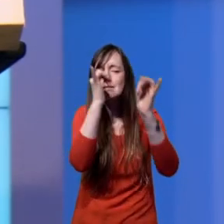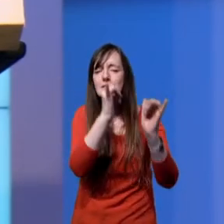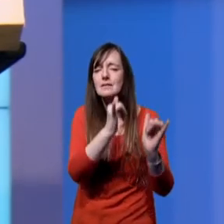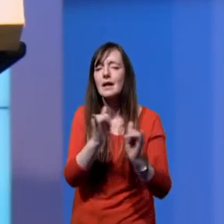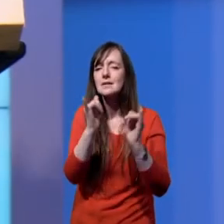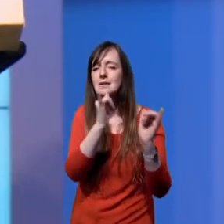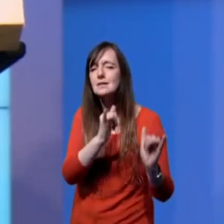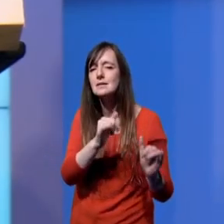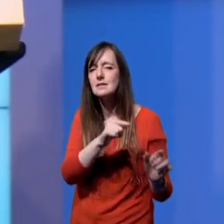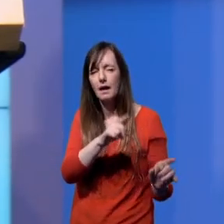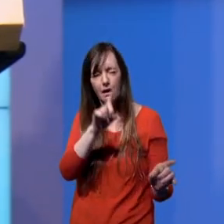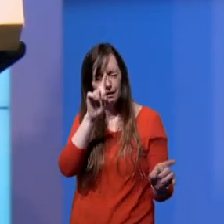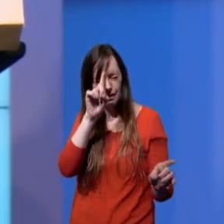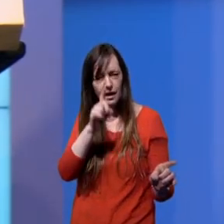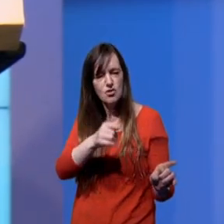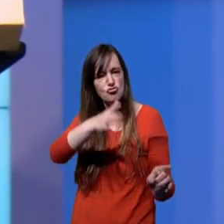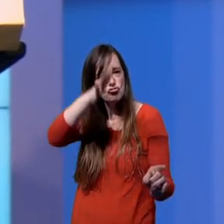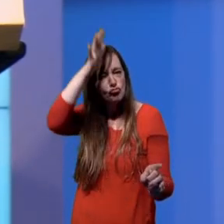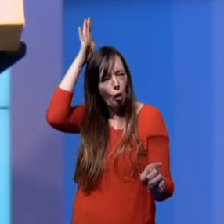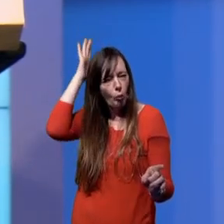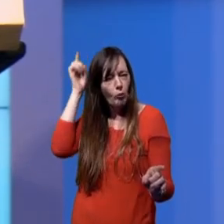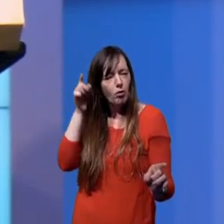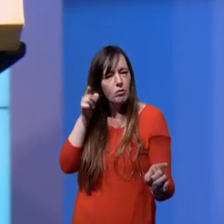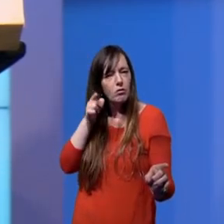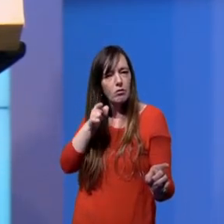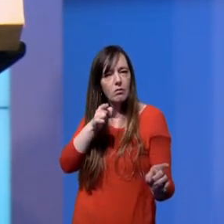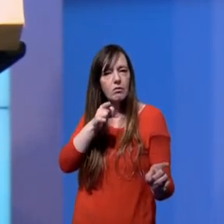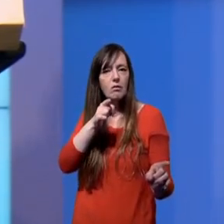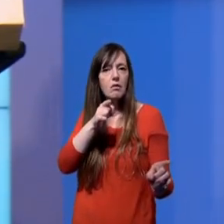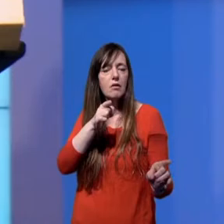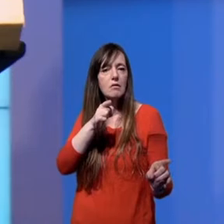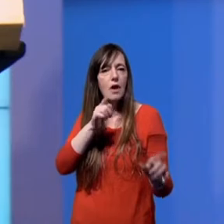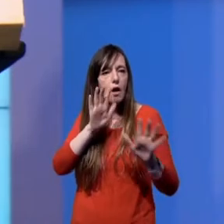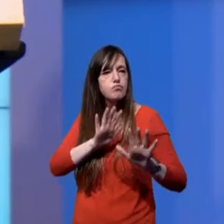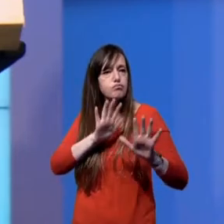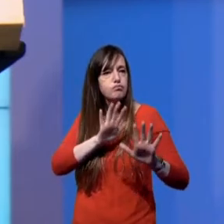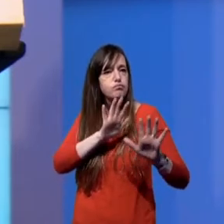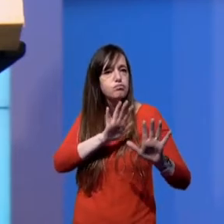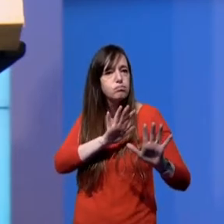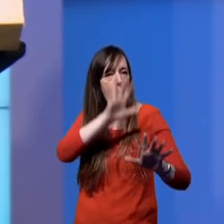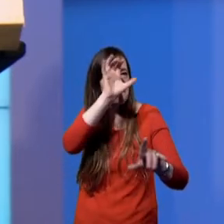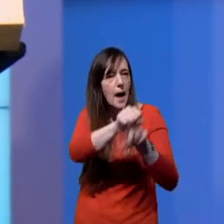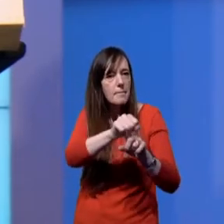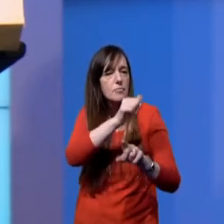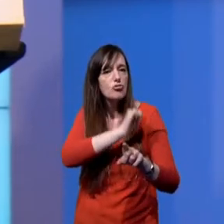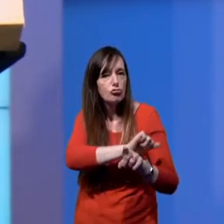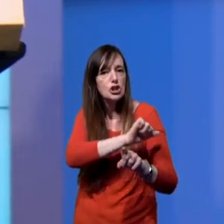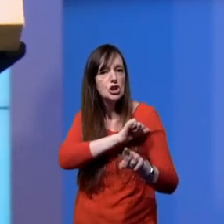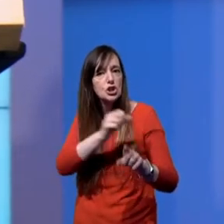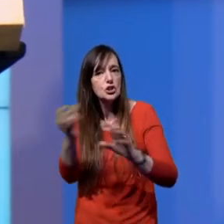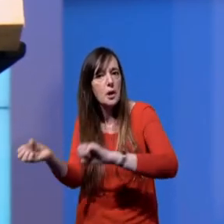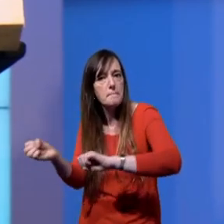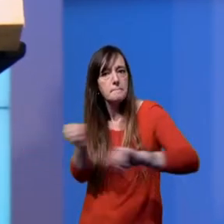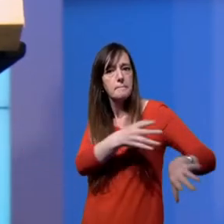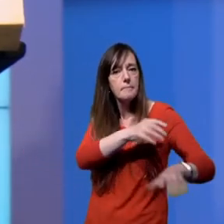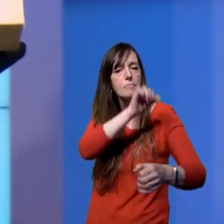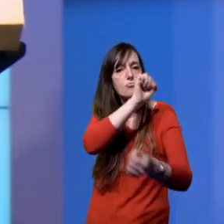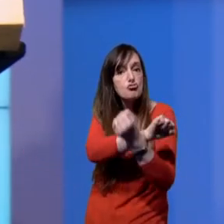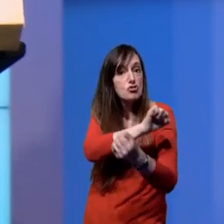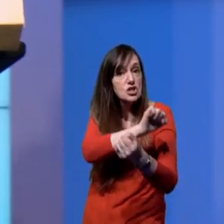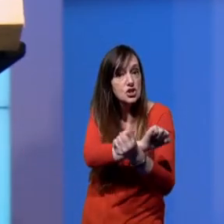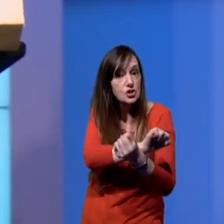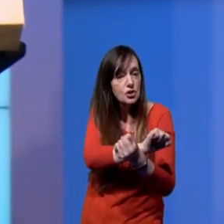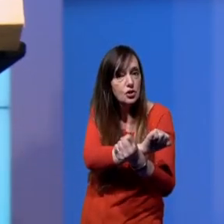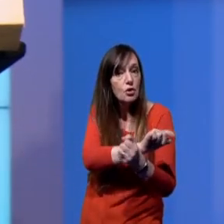talking, I think, there about the Romans who are going to put these Christians in prison. And he says that they are going